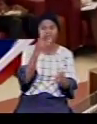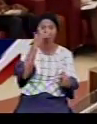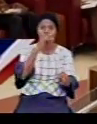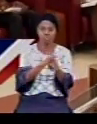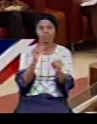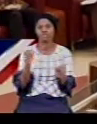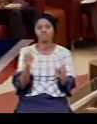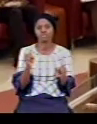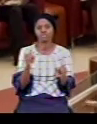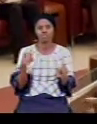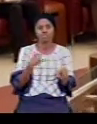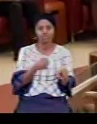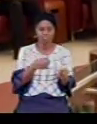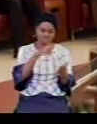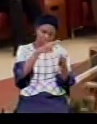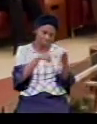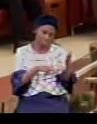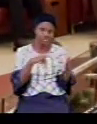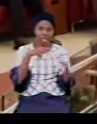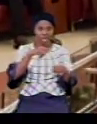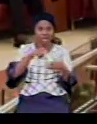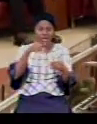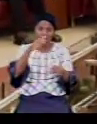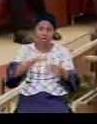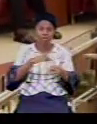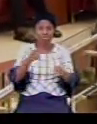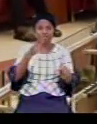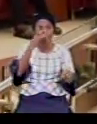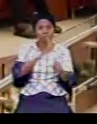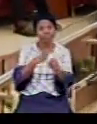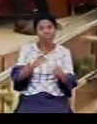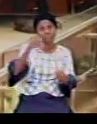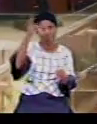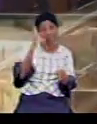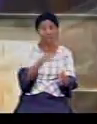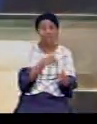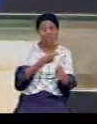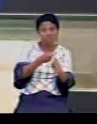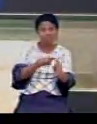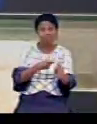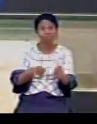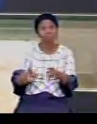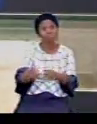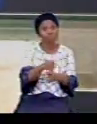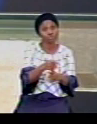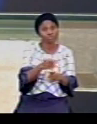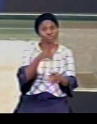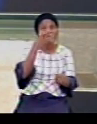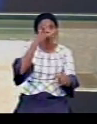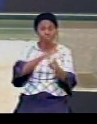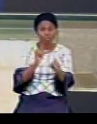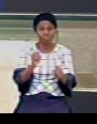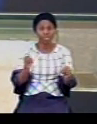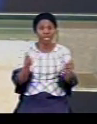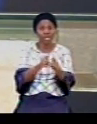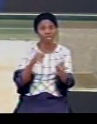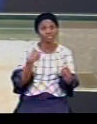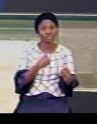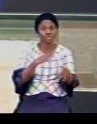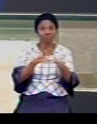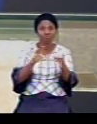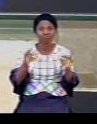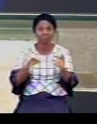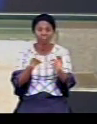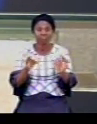the promises of God. And from those promises, as we interpret the promises,